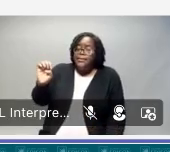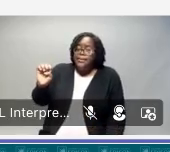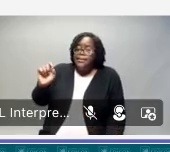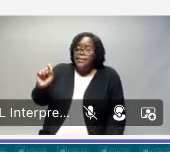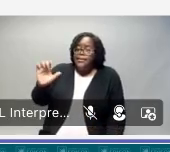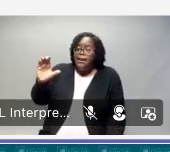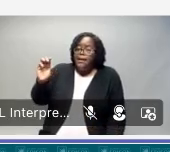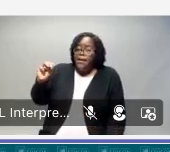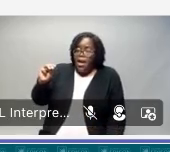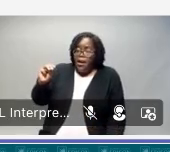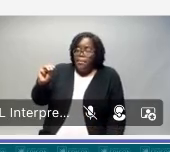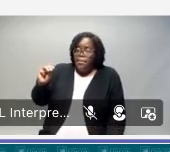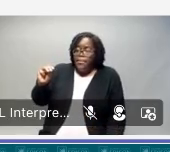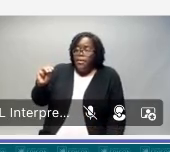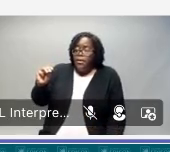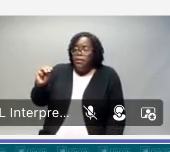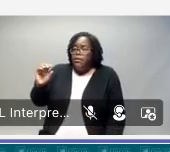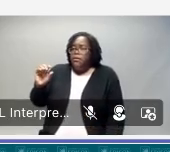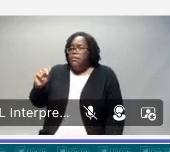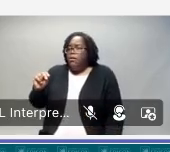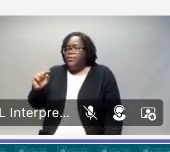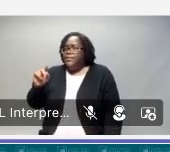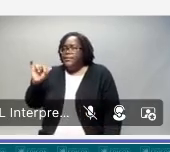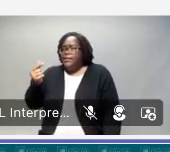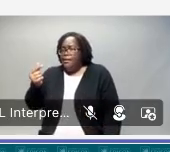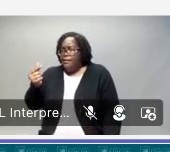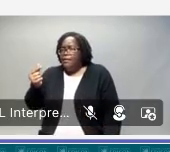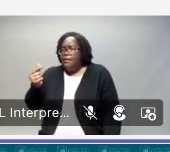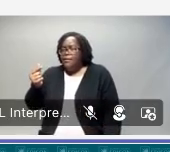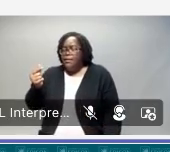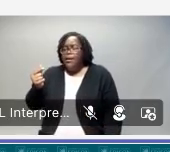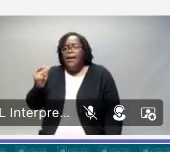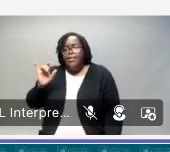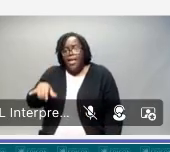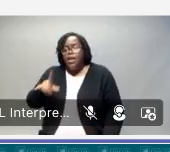SCE.com on TUG, and it really kind of outlines all of the